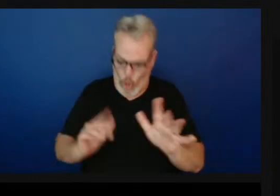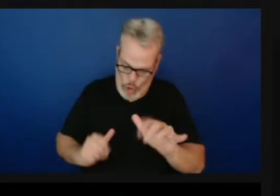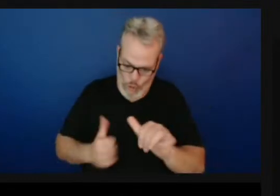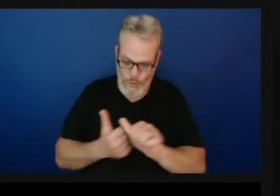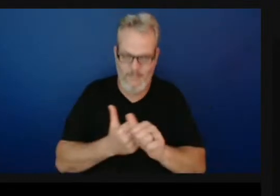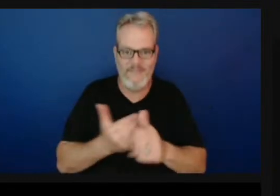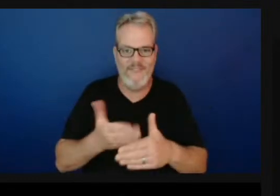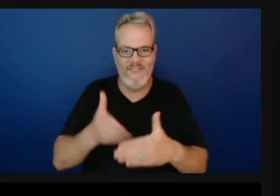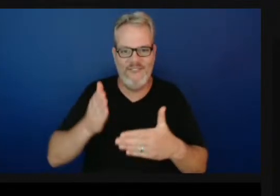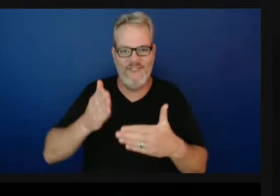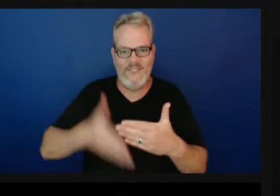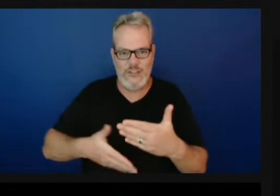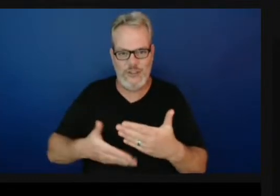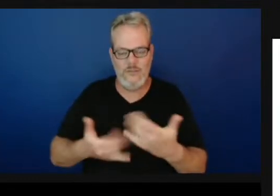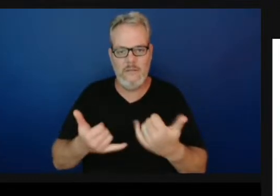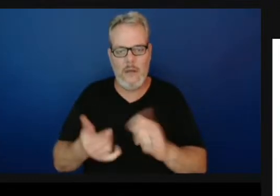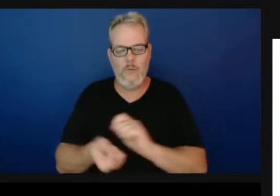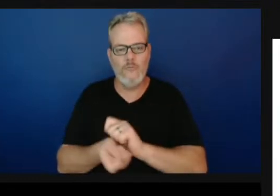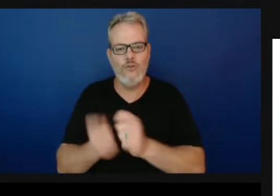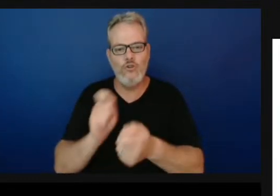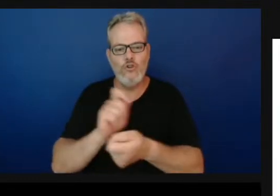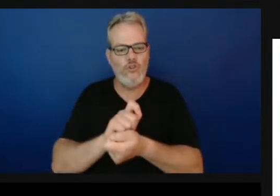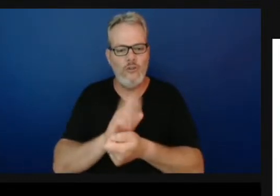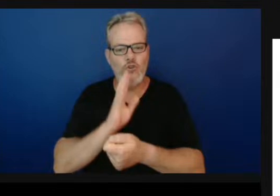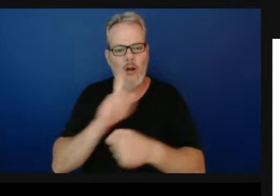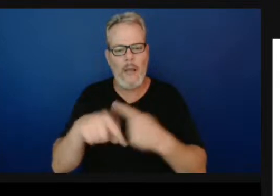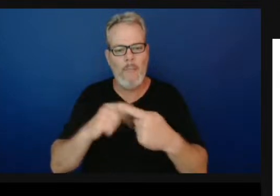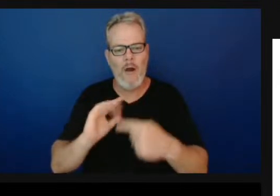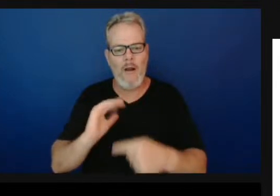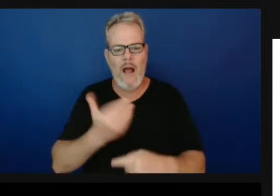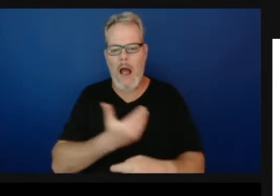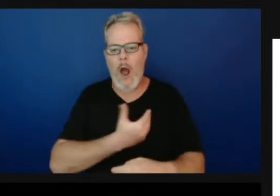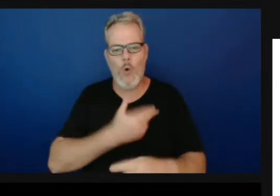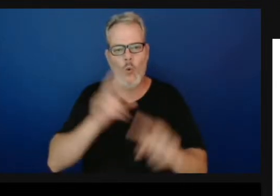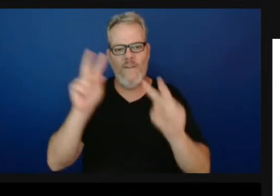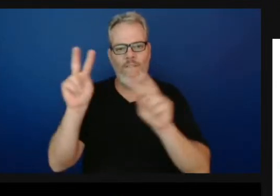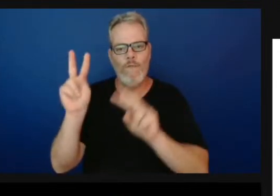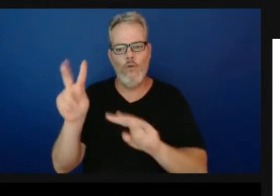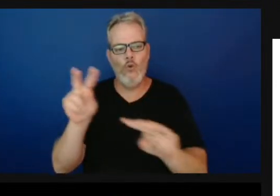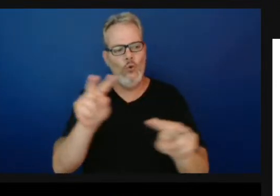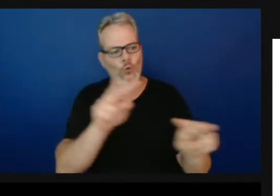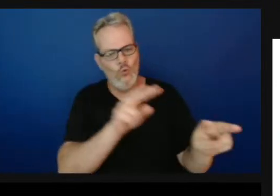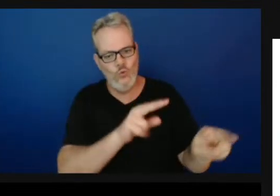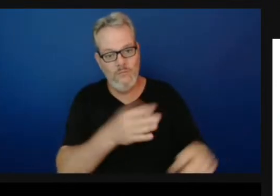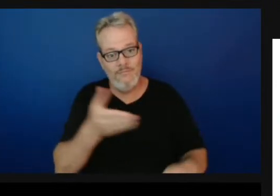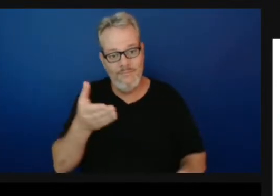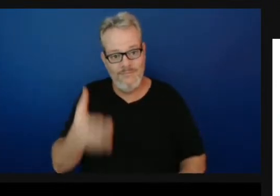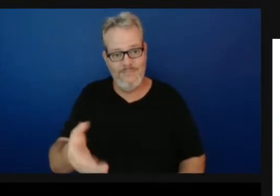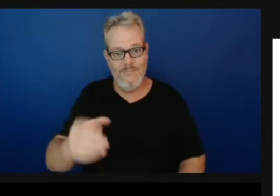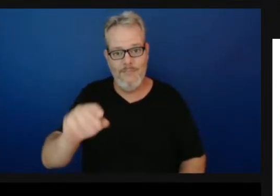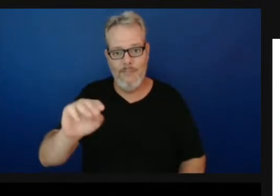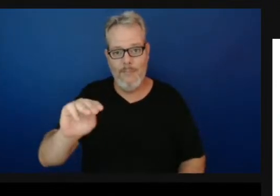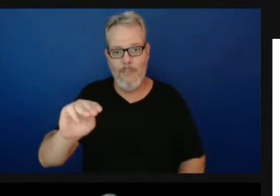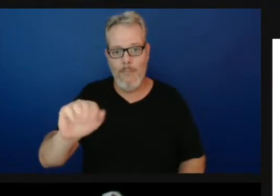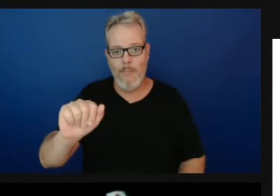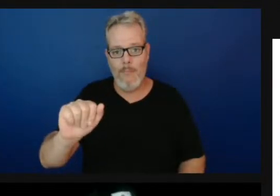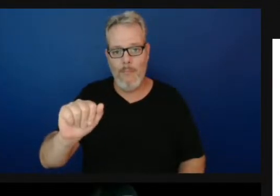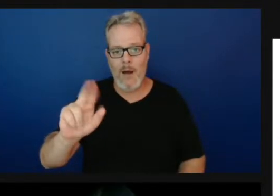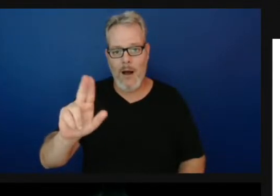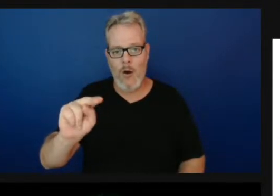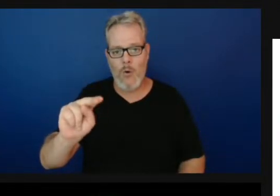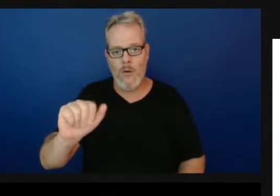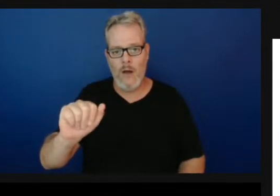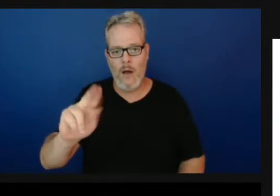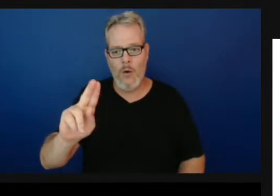on Kilauea. And I thought we'd start with just our views. So here's the Maunaulu camera looking down rift. This